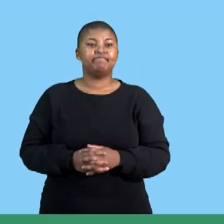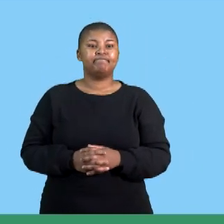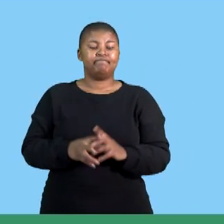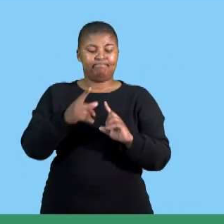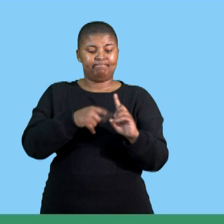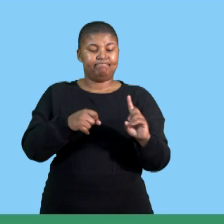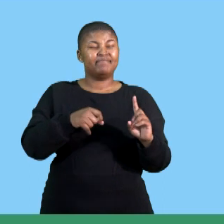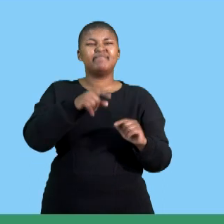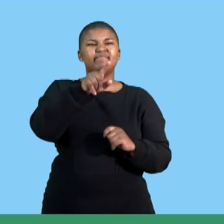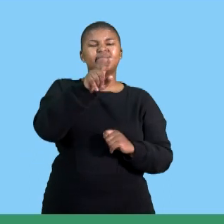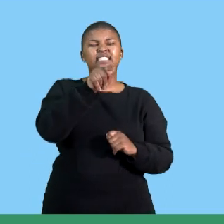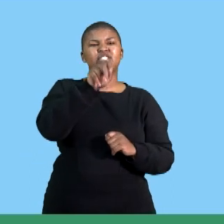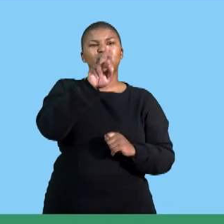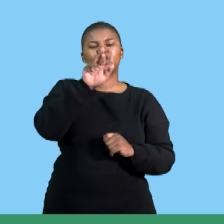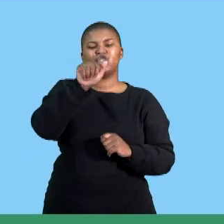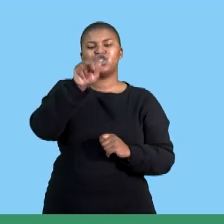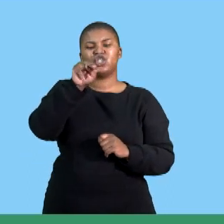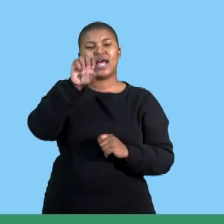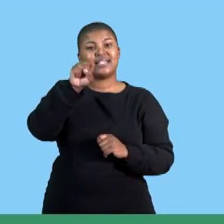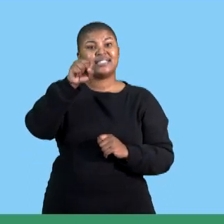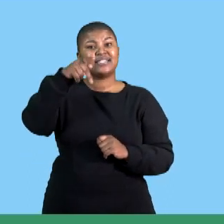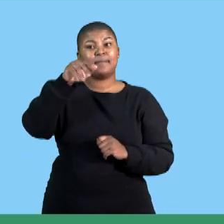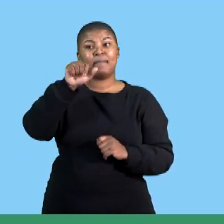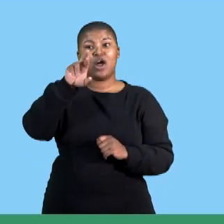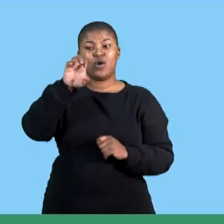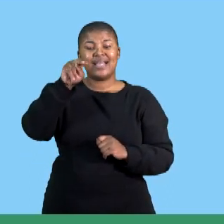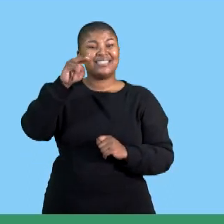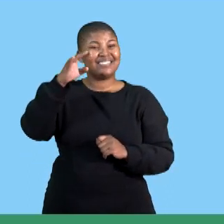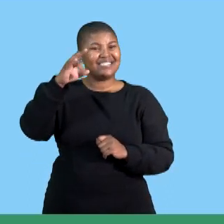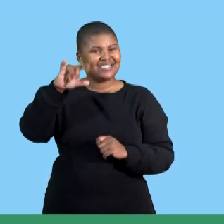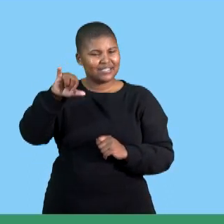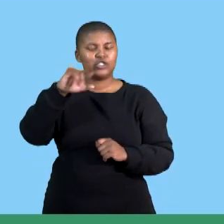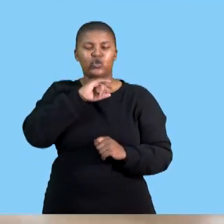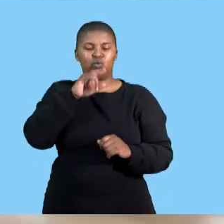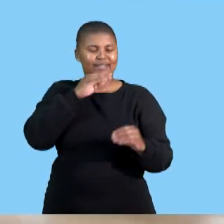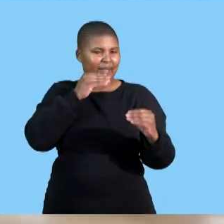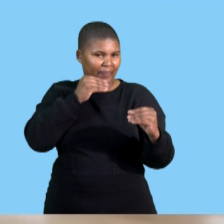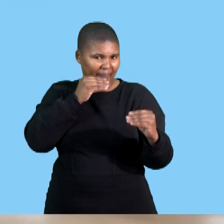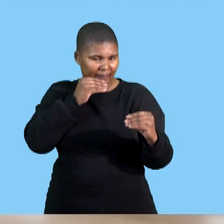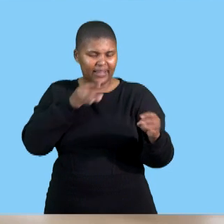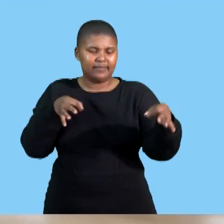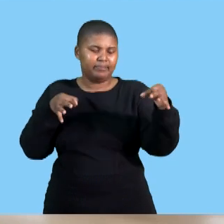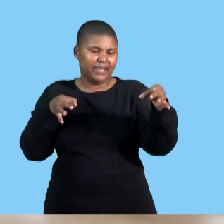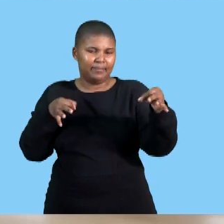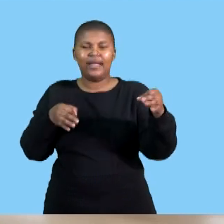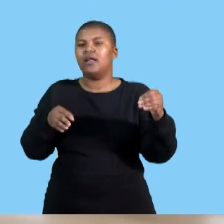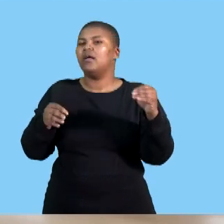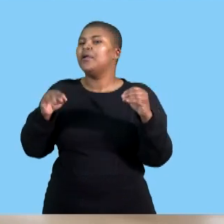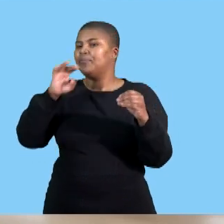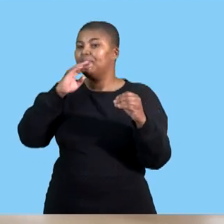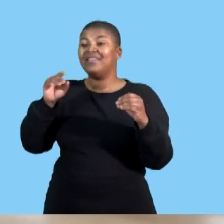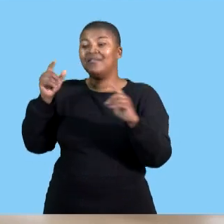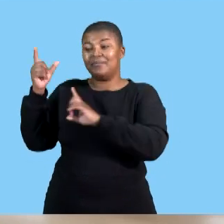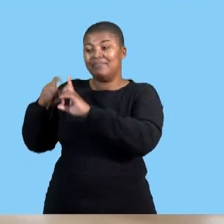to a plastic sheet that is being used on an overhead projector, whereby the presenter is able to write